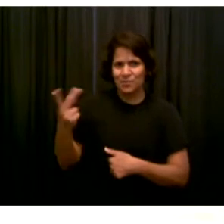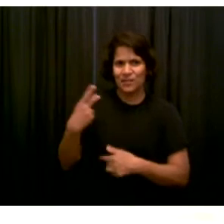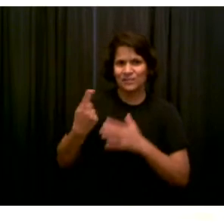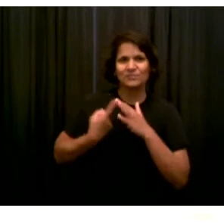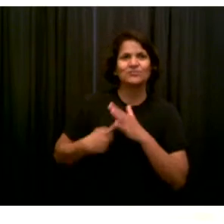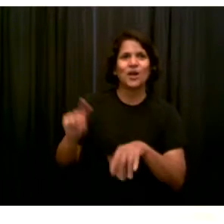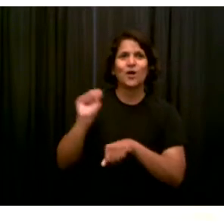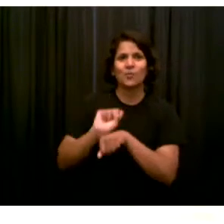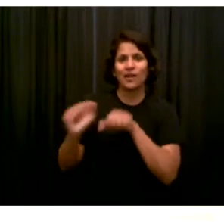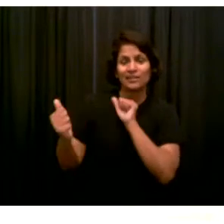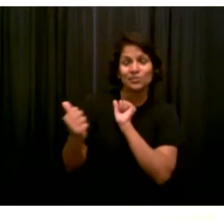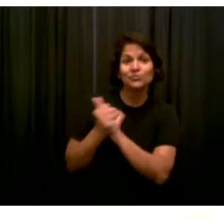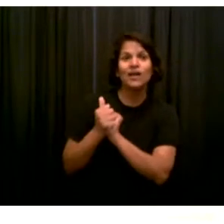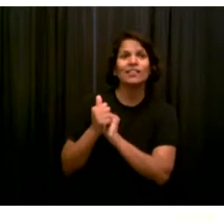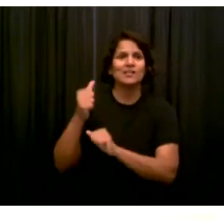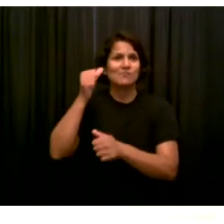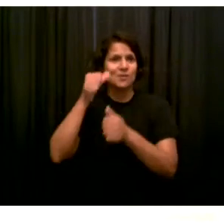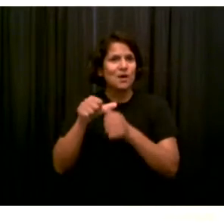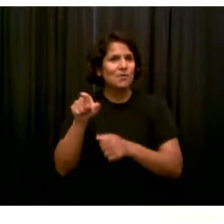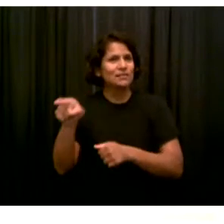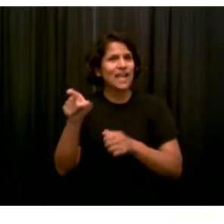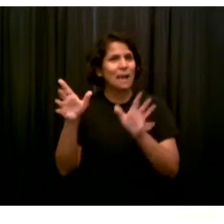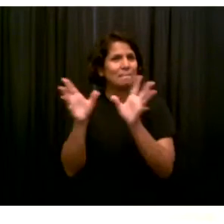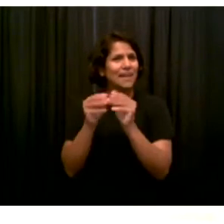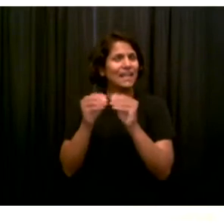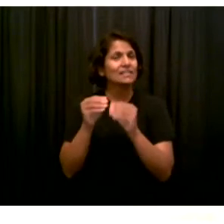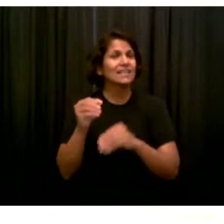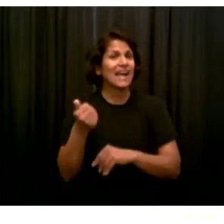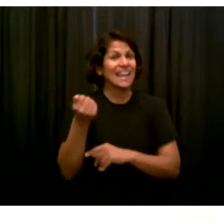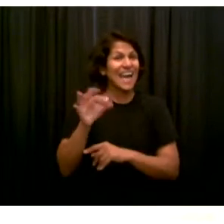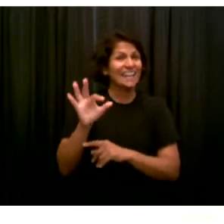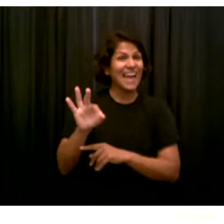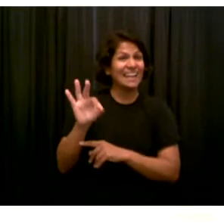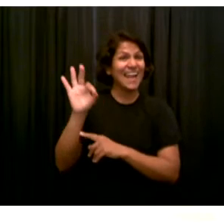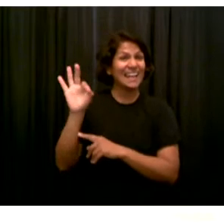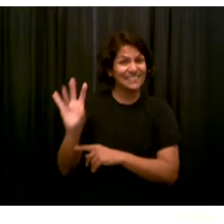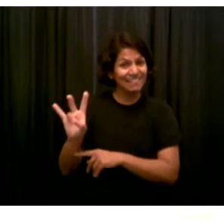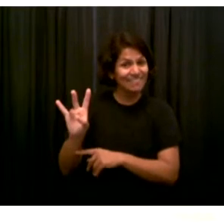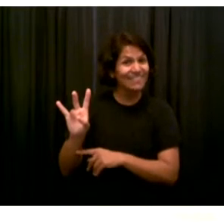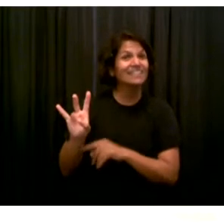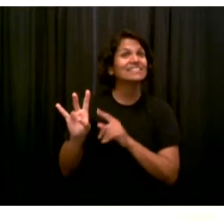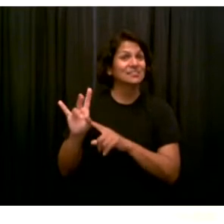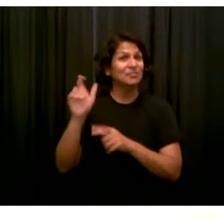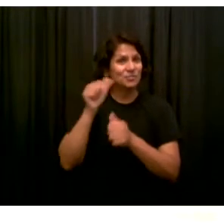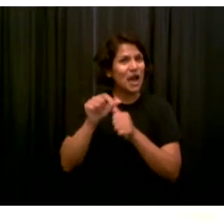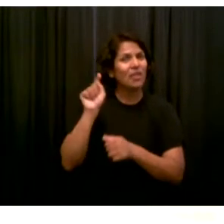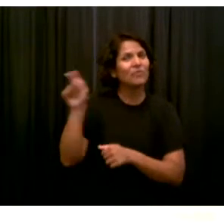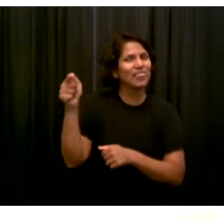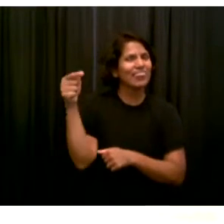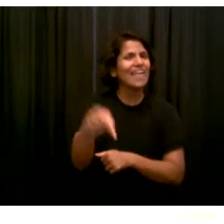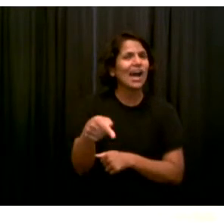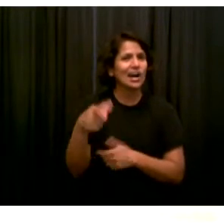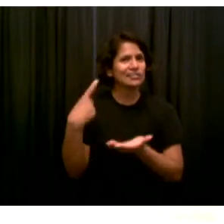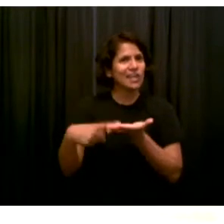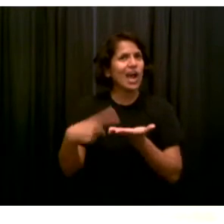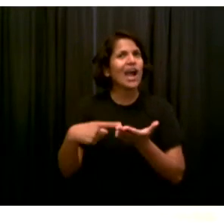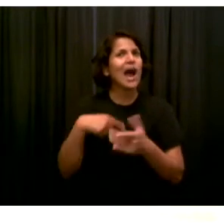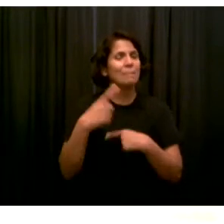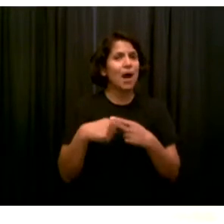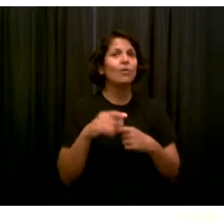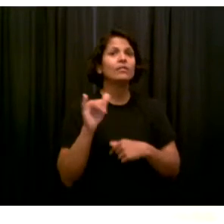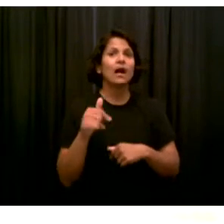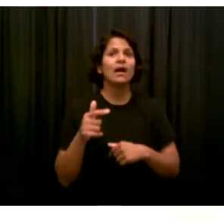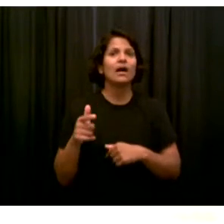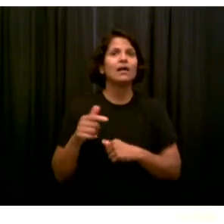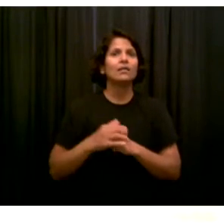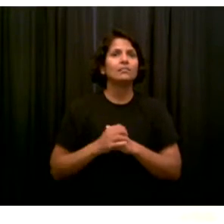meeting about burying the Gowanus, and I'm happy to say we are still here today, and I believe that today is really the beginning